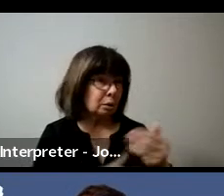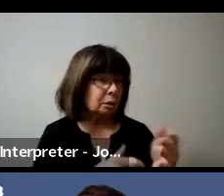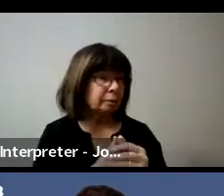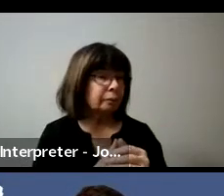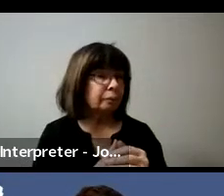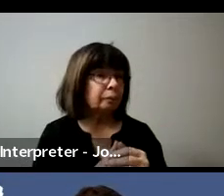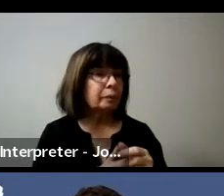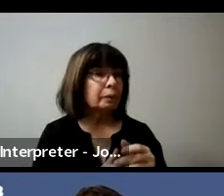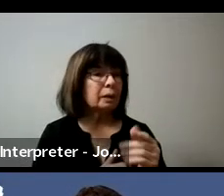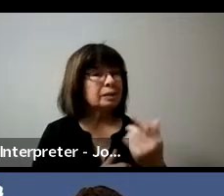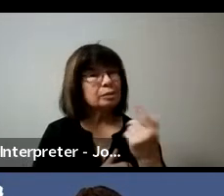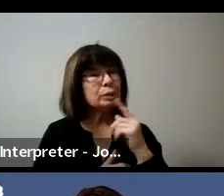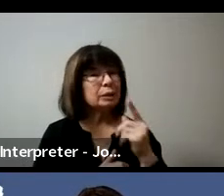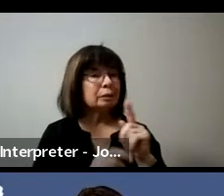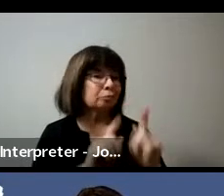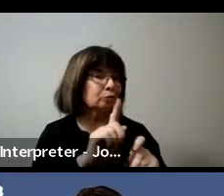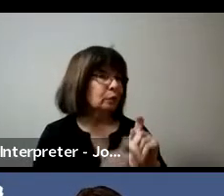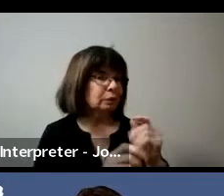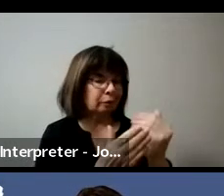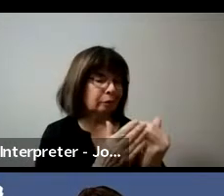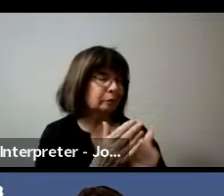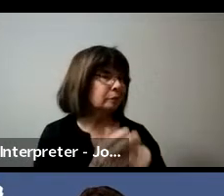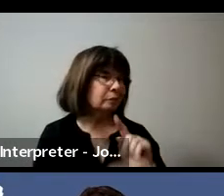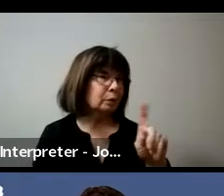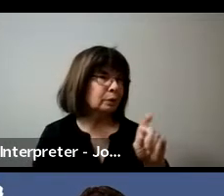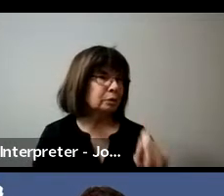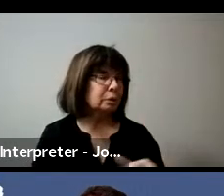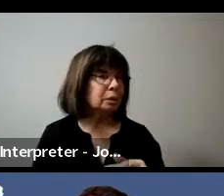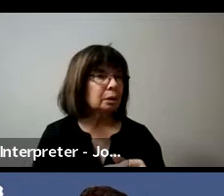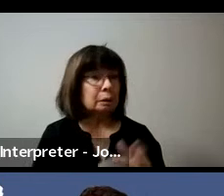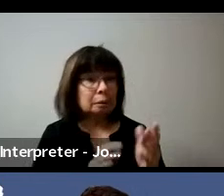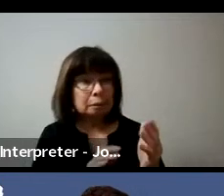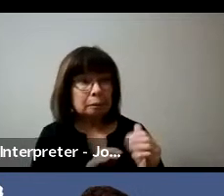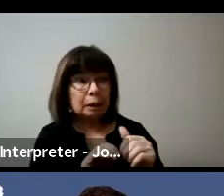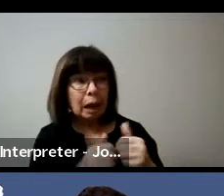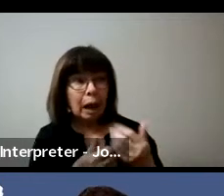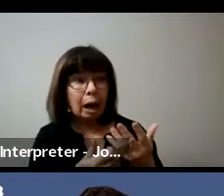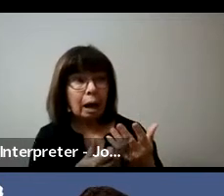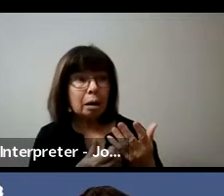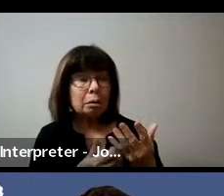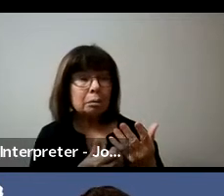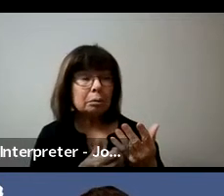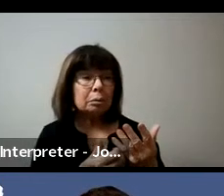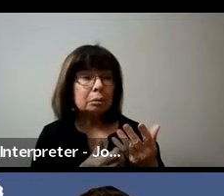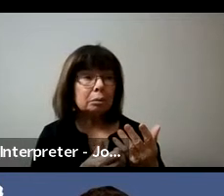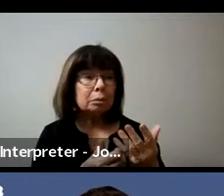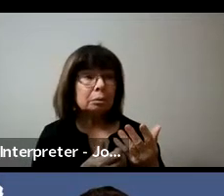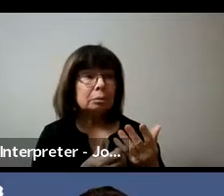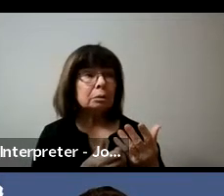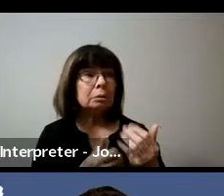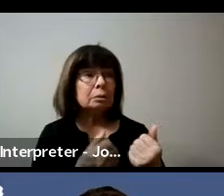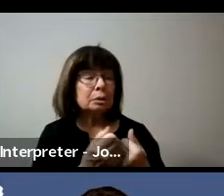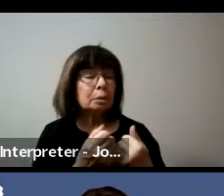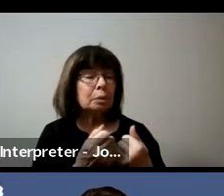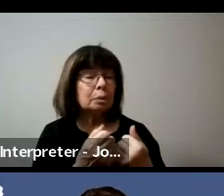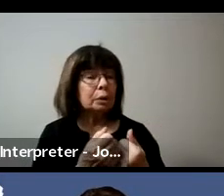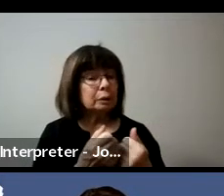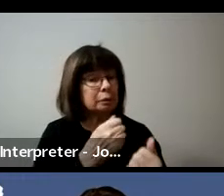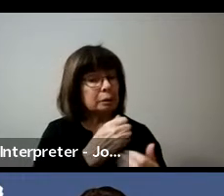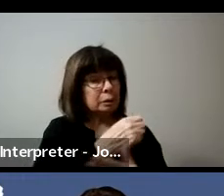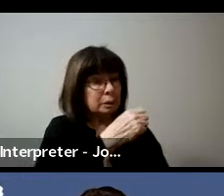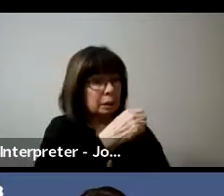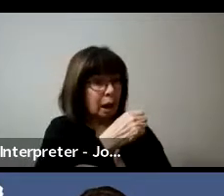a questionnaire basically, and I'm just wondering how supportive, or if the county would be at all inclined